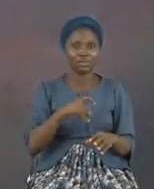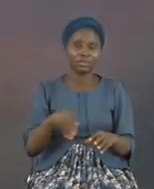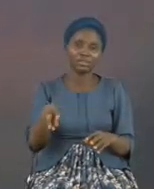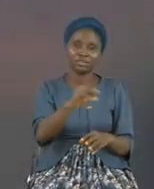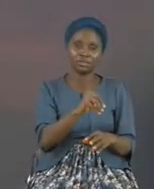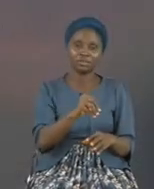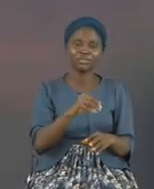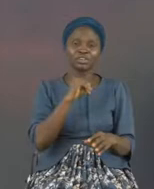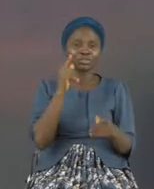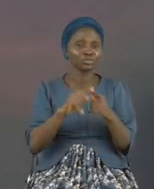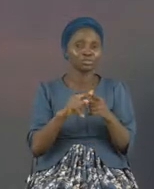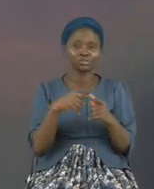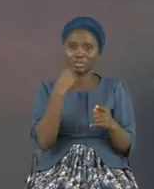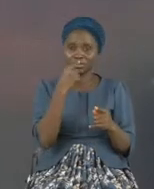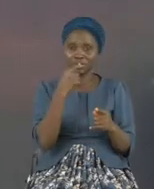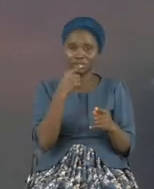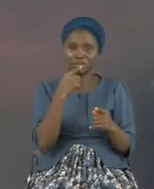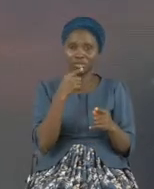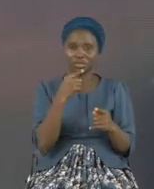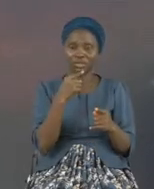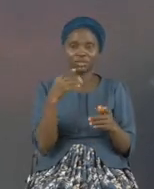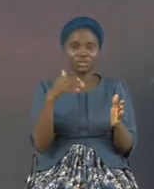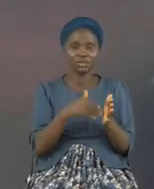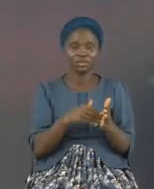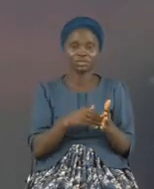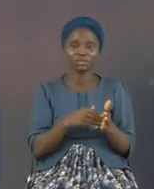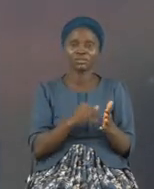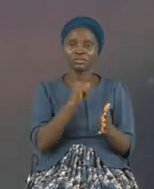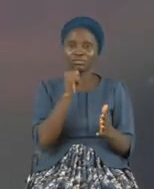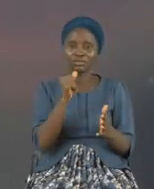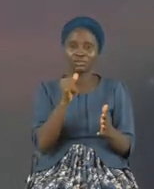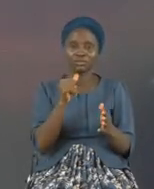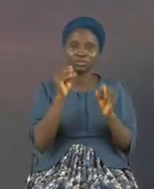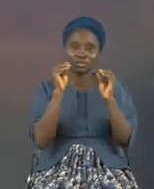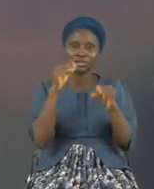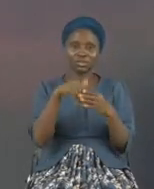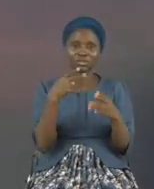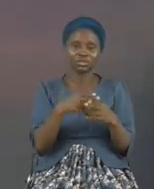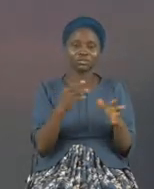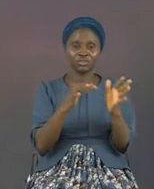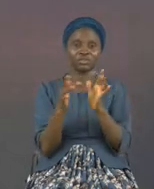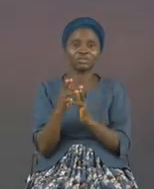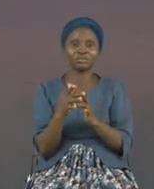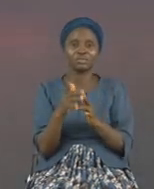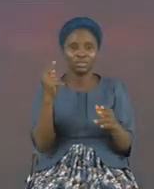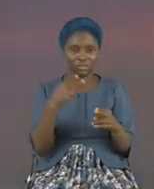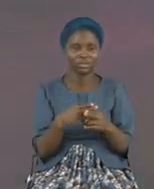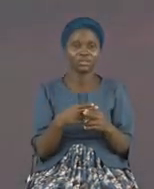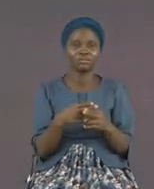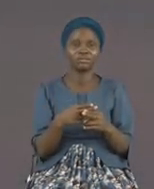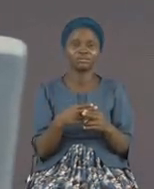at all, nor teach in the name of Jesus. The name, that's the important